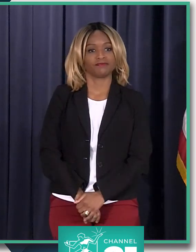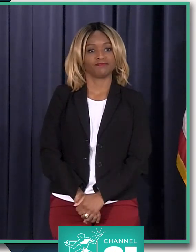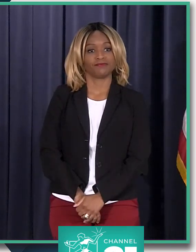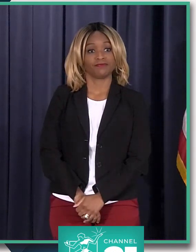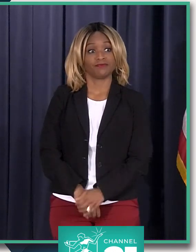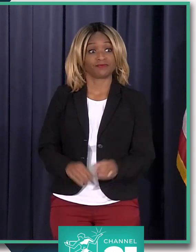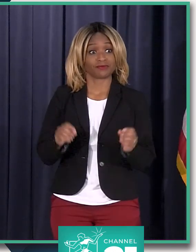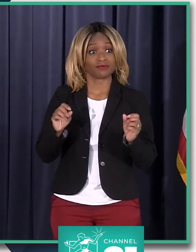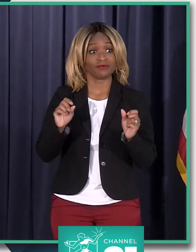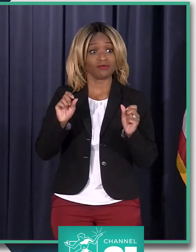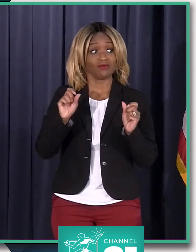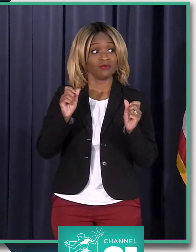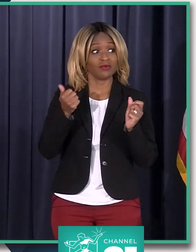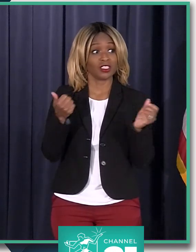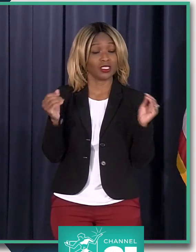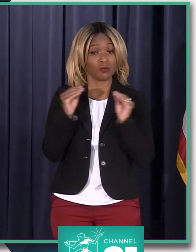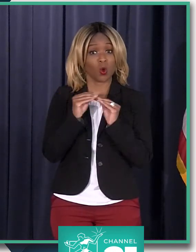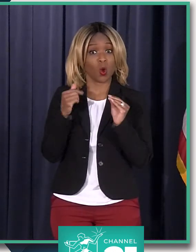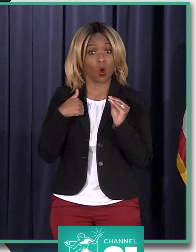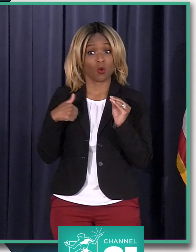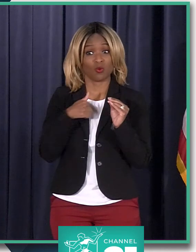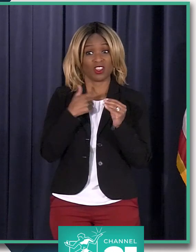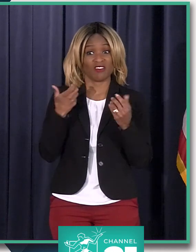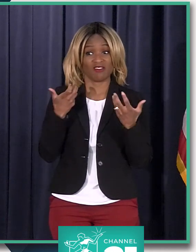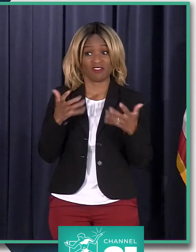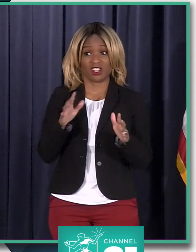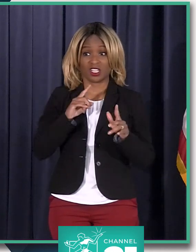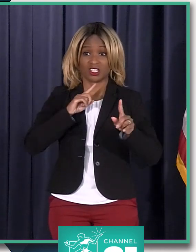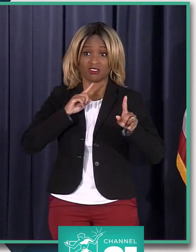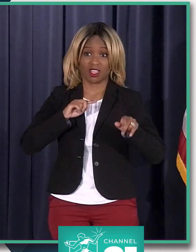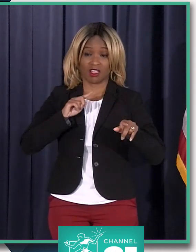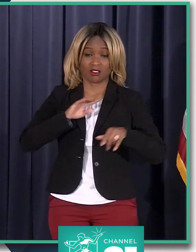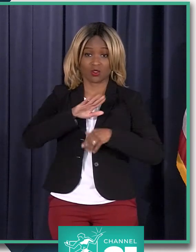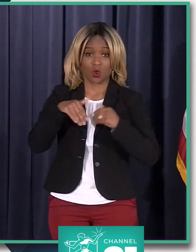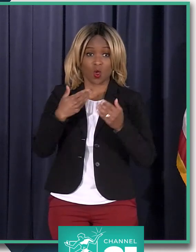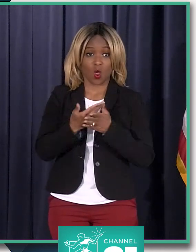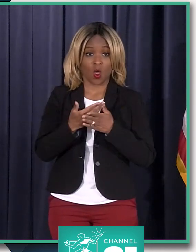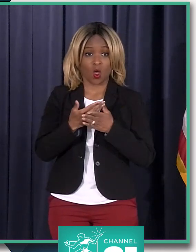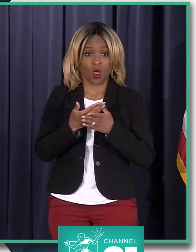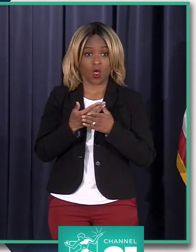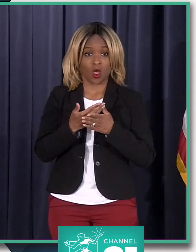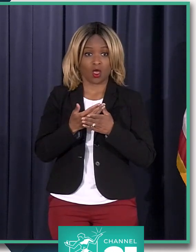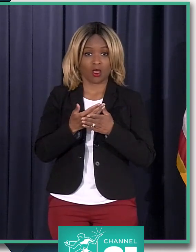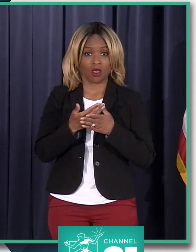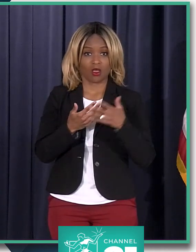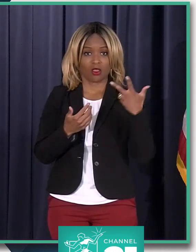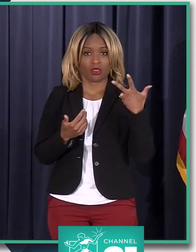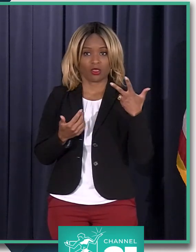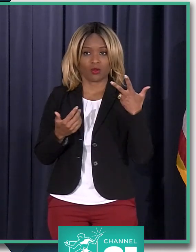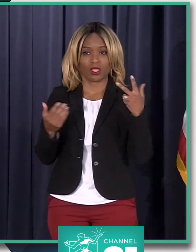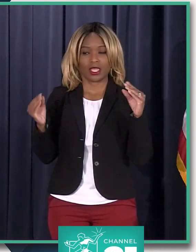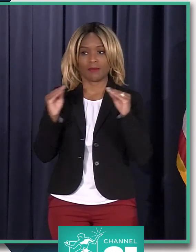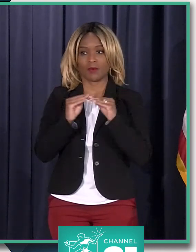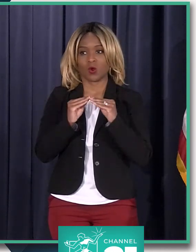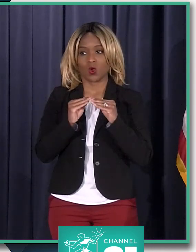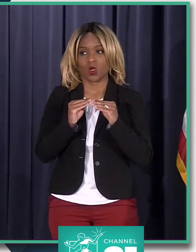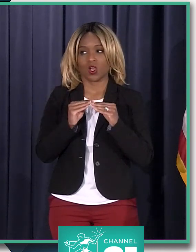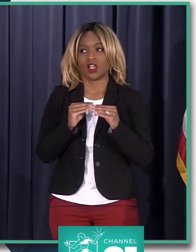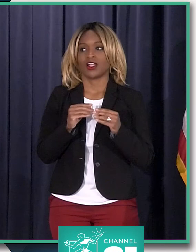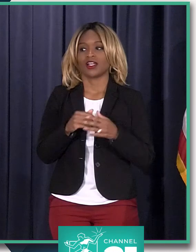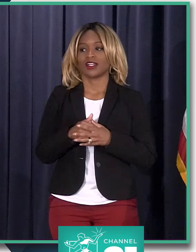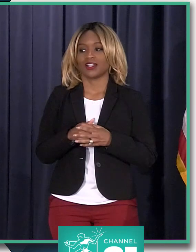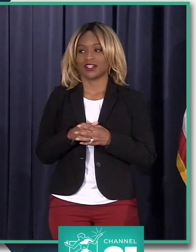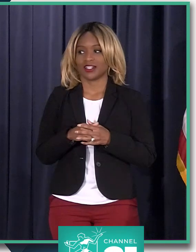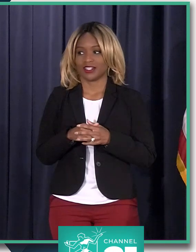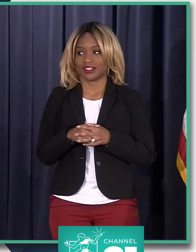All right, is there anybody else or have we gotten through everybody? Three more. Okay, three more. They're telling me stay and keep answering. All right, who's